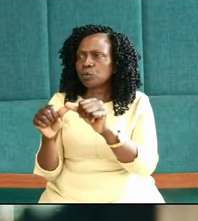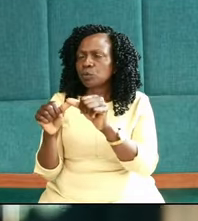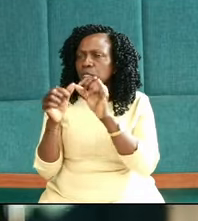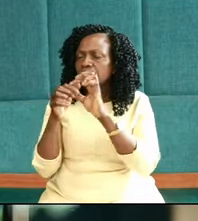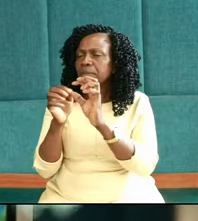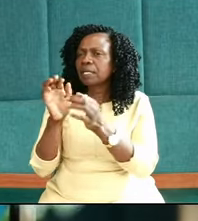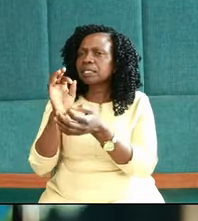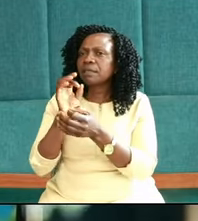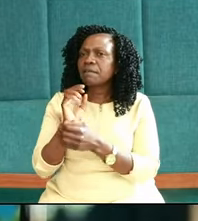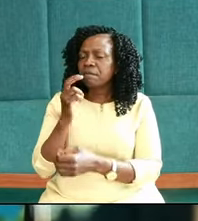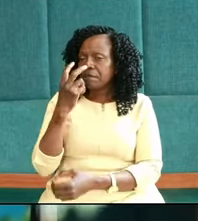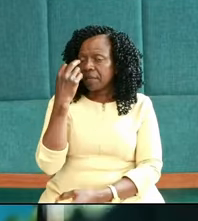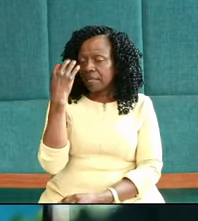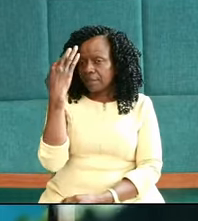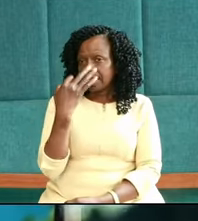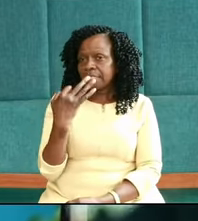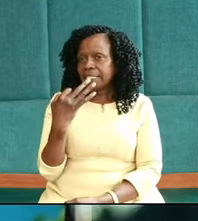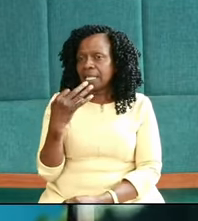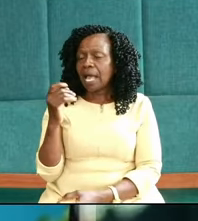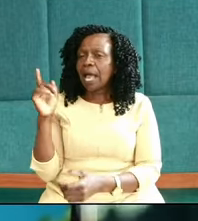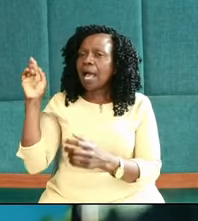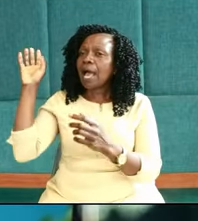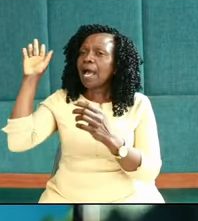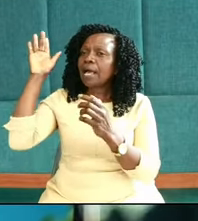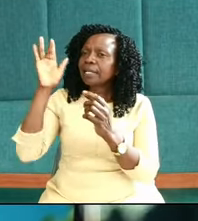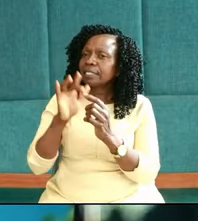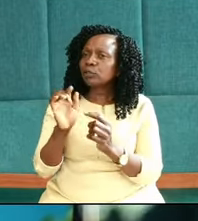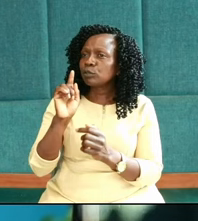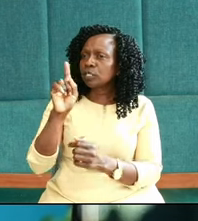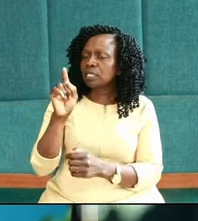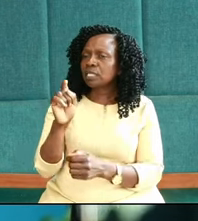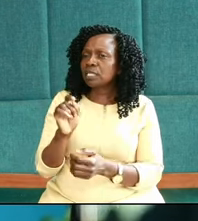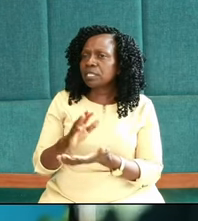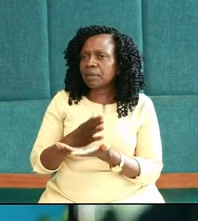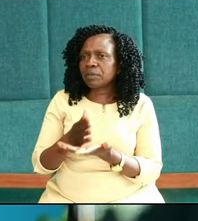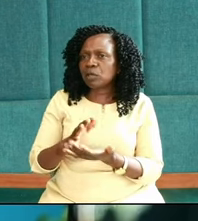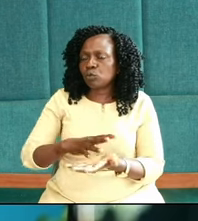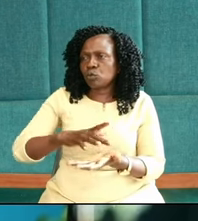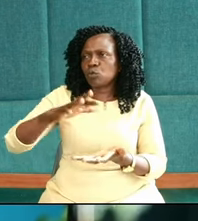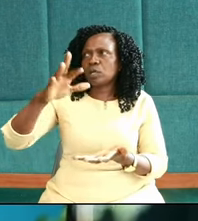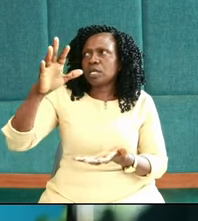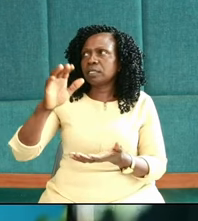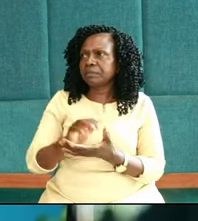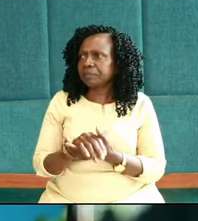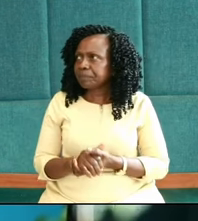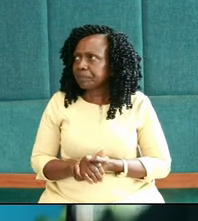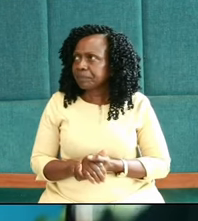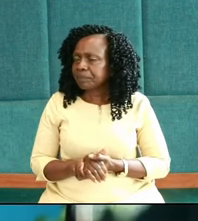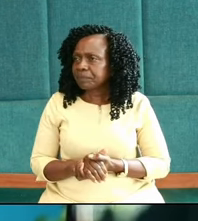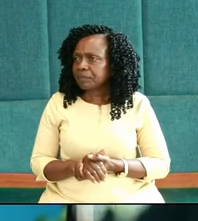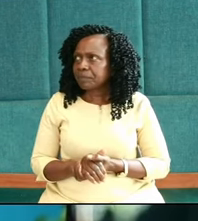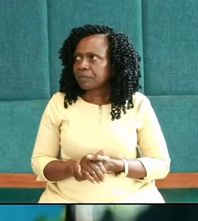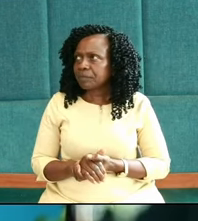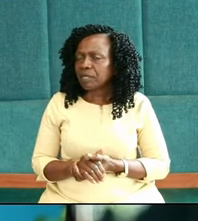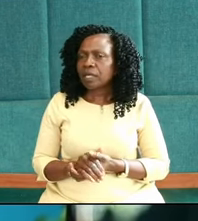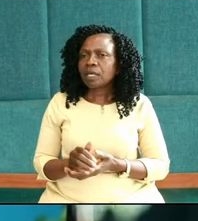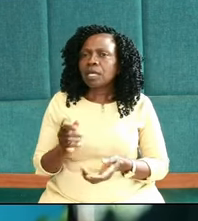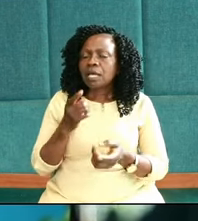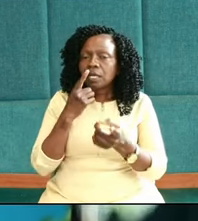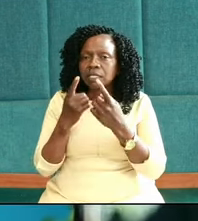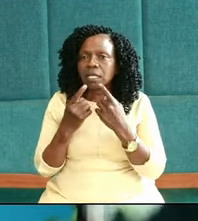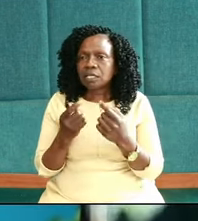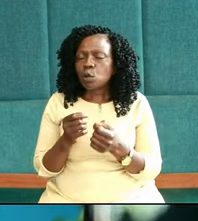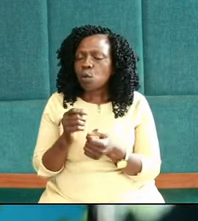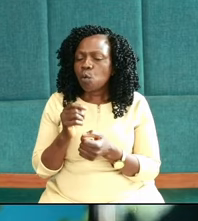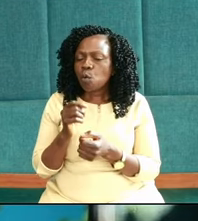you see something that is glorious. Then the third line is saying, when you look at